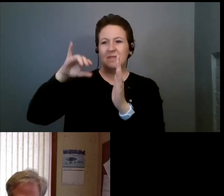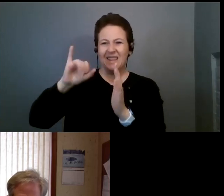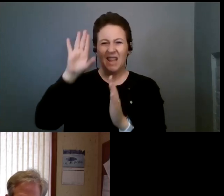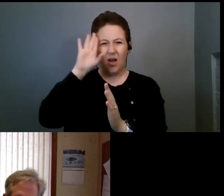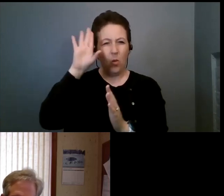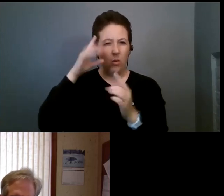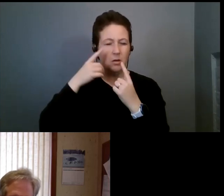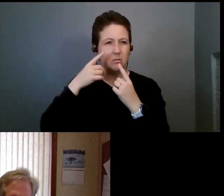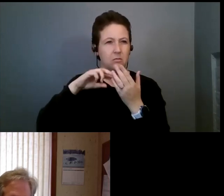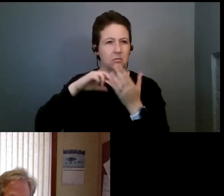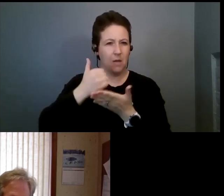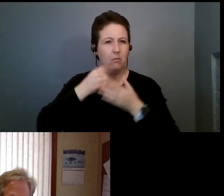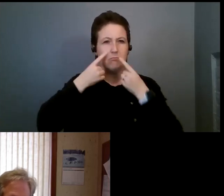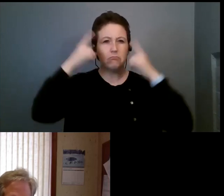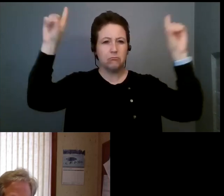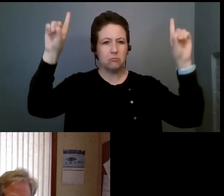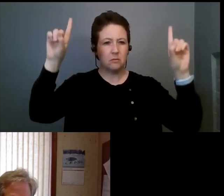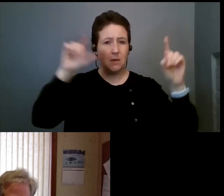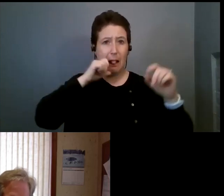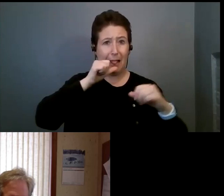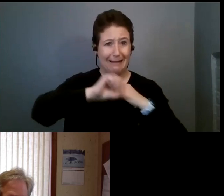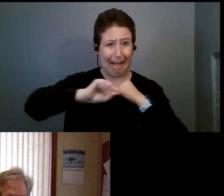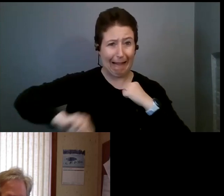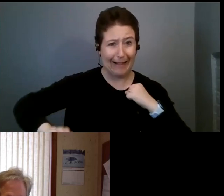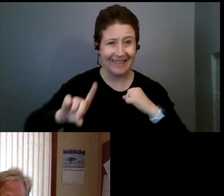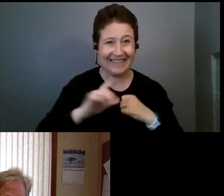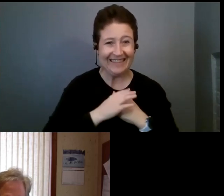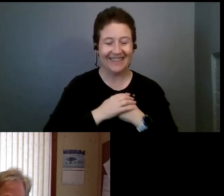forward. I hope that wasn't too long.